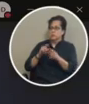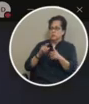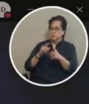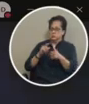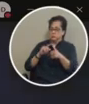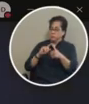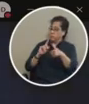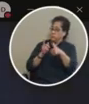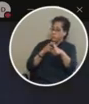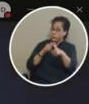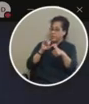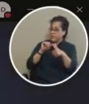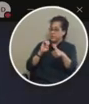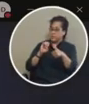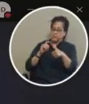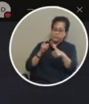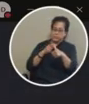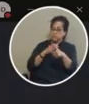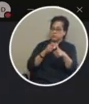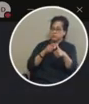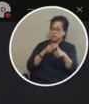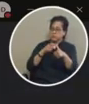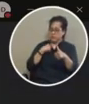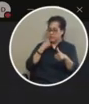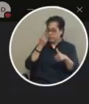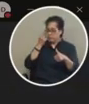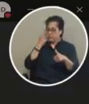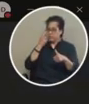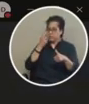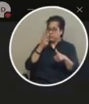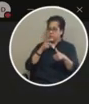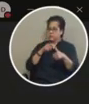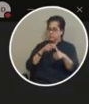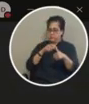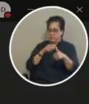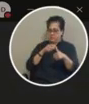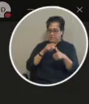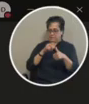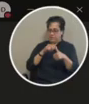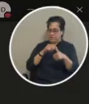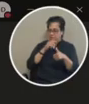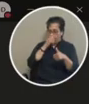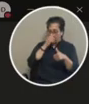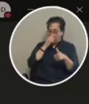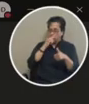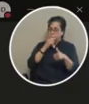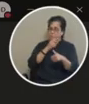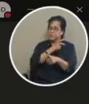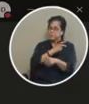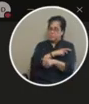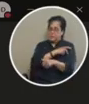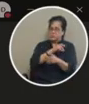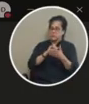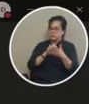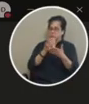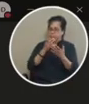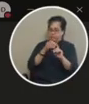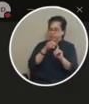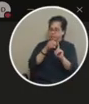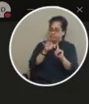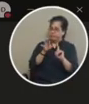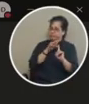first case, I understand that patients who have contracted COVID-19 are